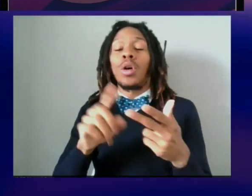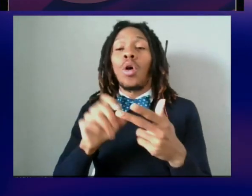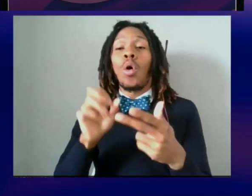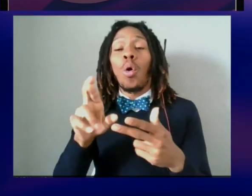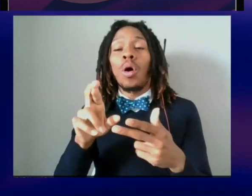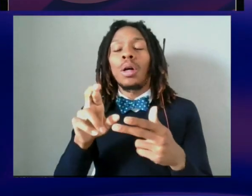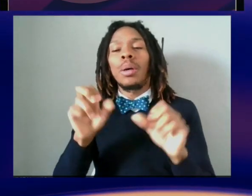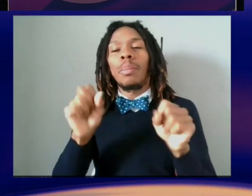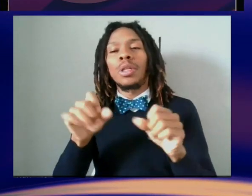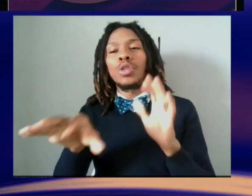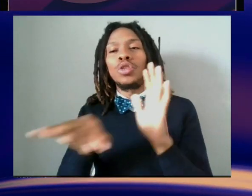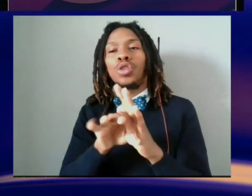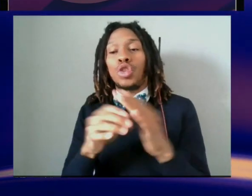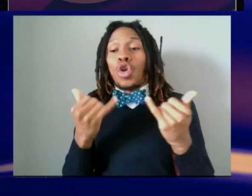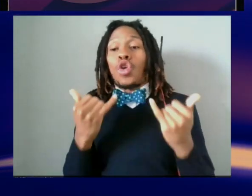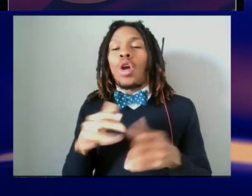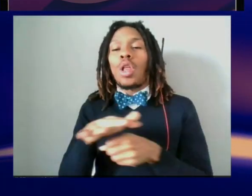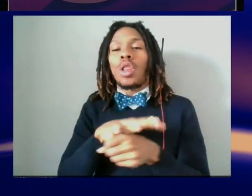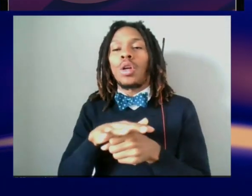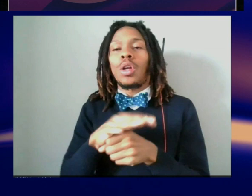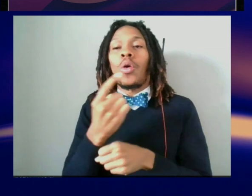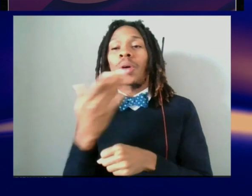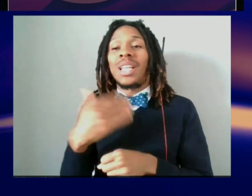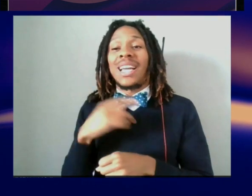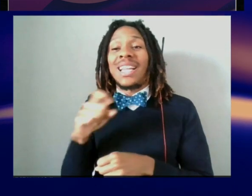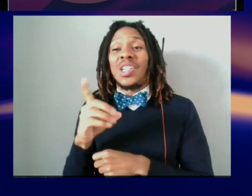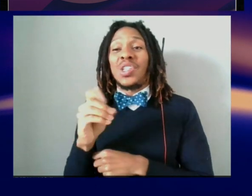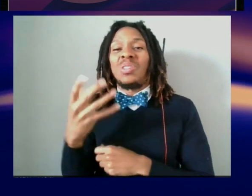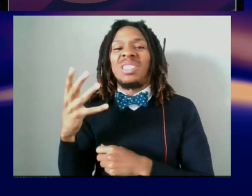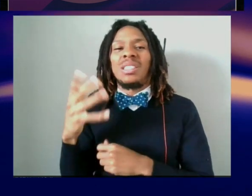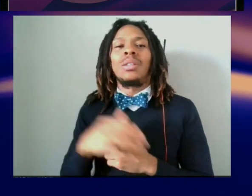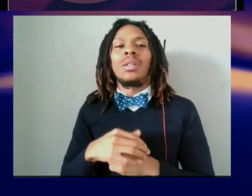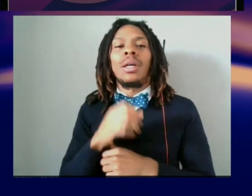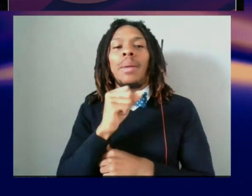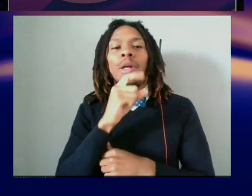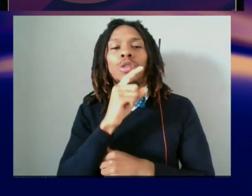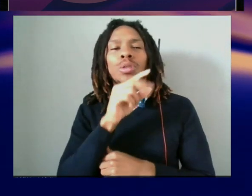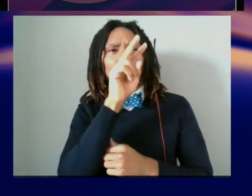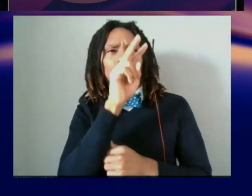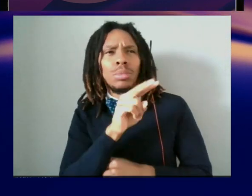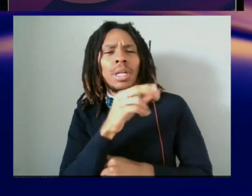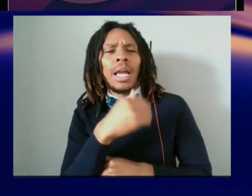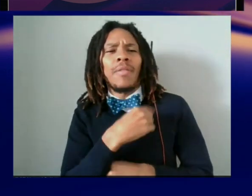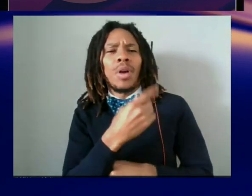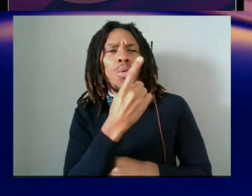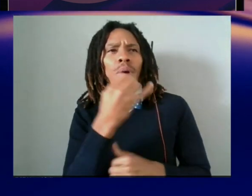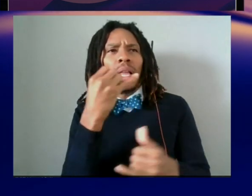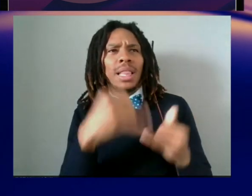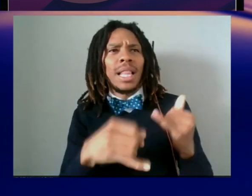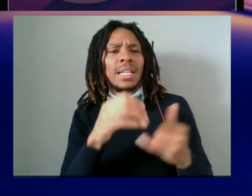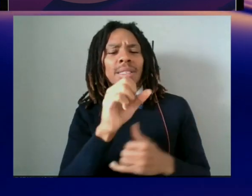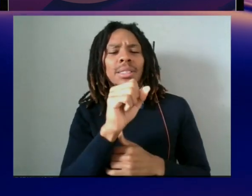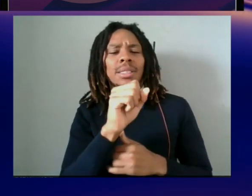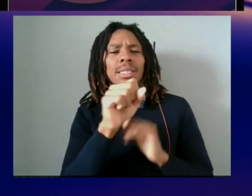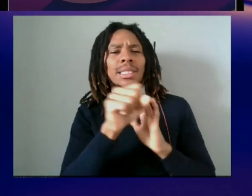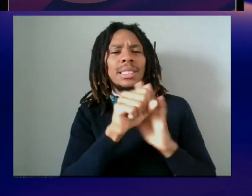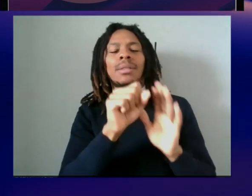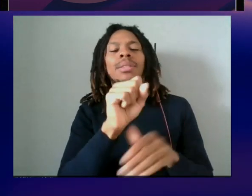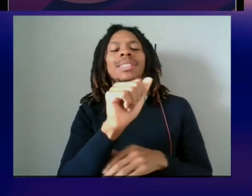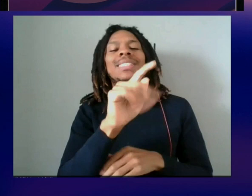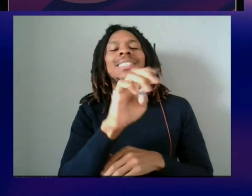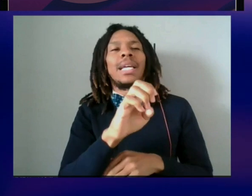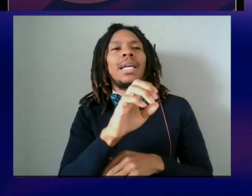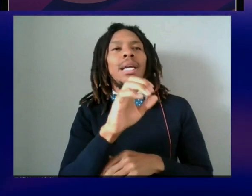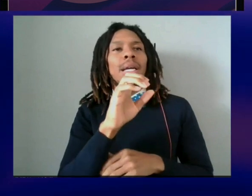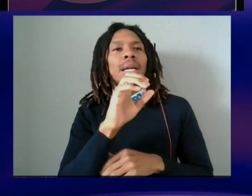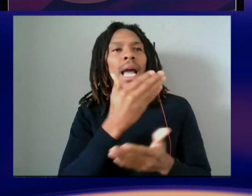current location. Only thing that I need to do here is make sure that we have one last state object so that we can actually interact